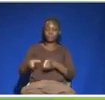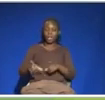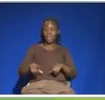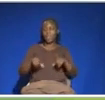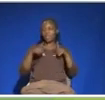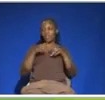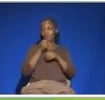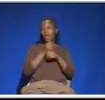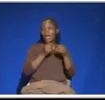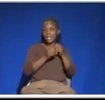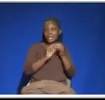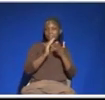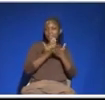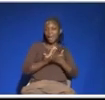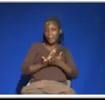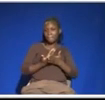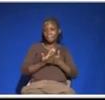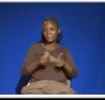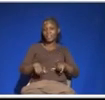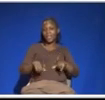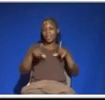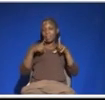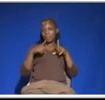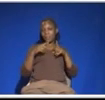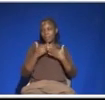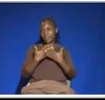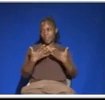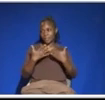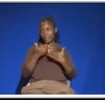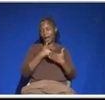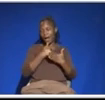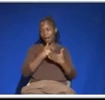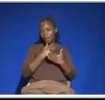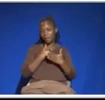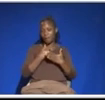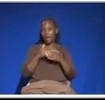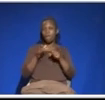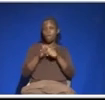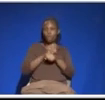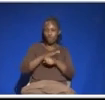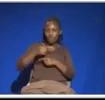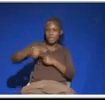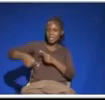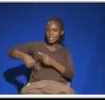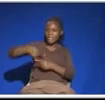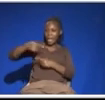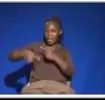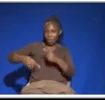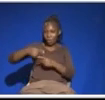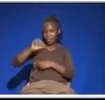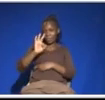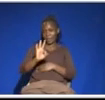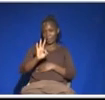So some of them, or some living organisms, have a complete metamorphosis, that is a three